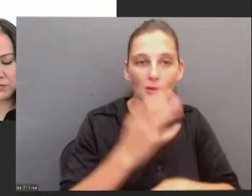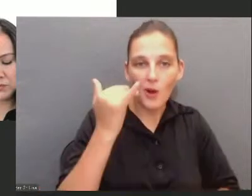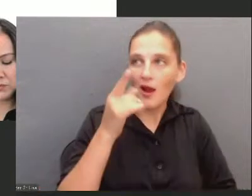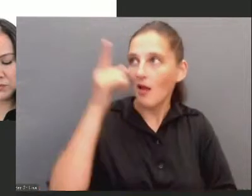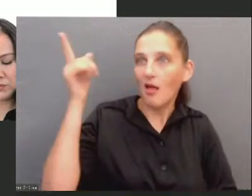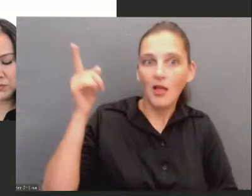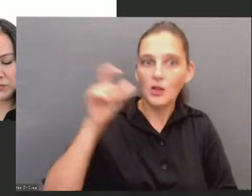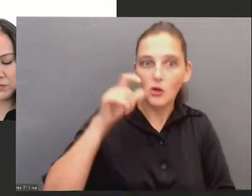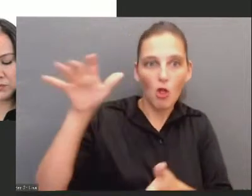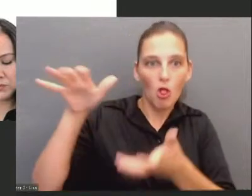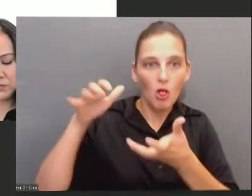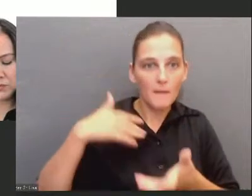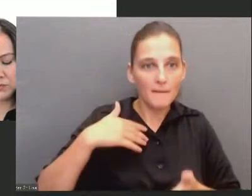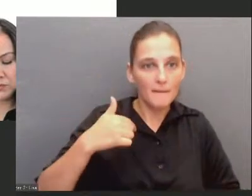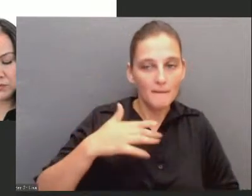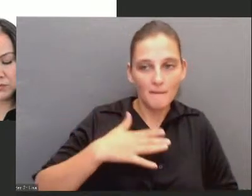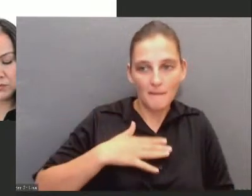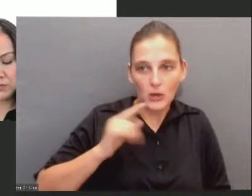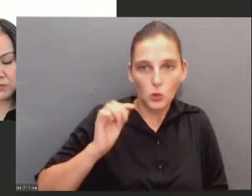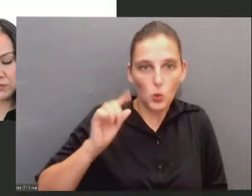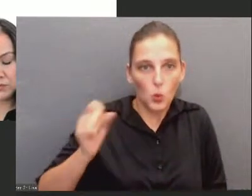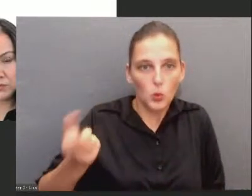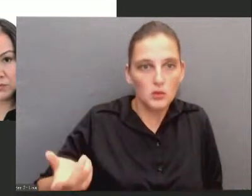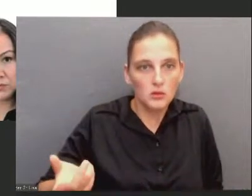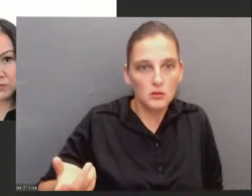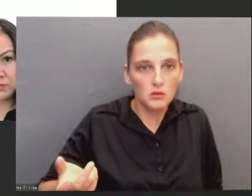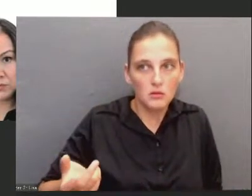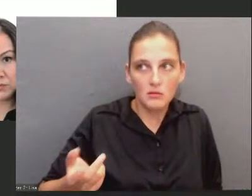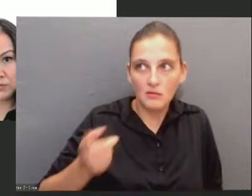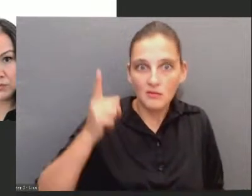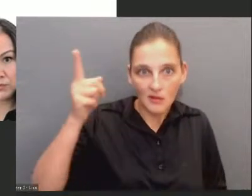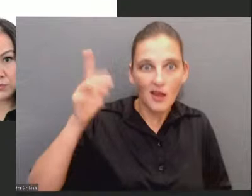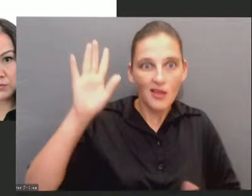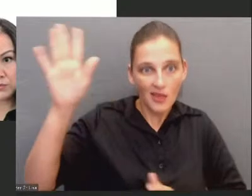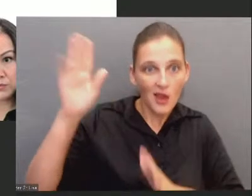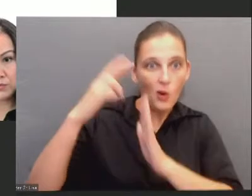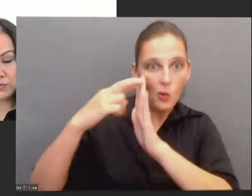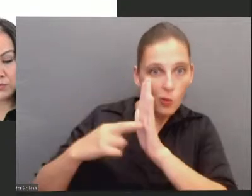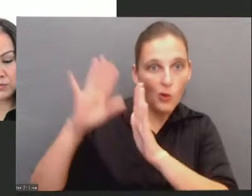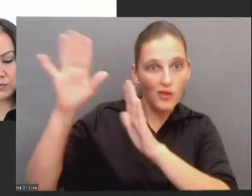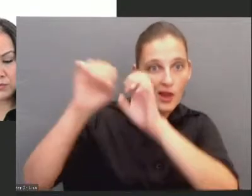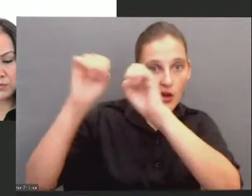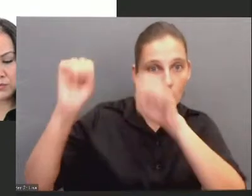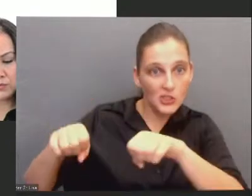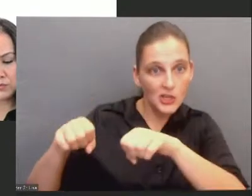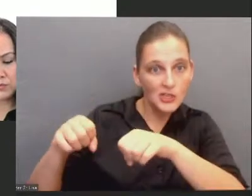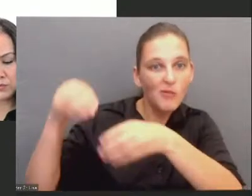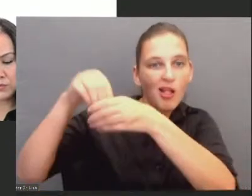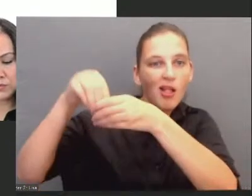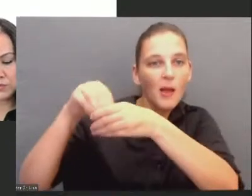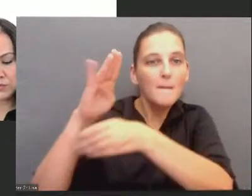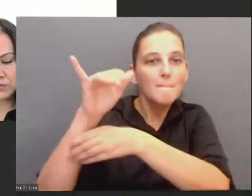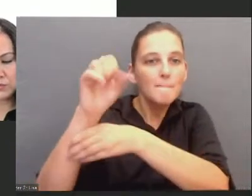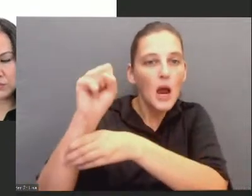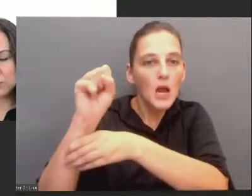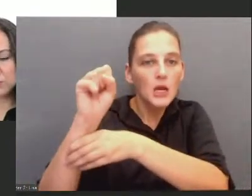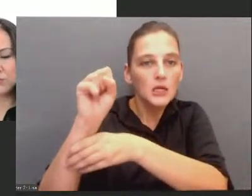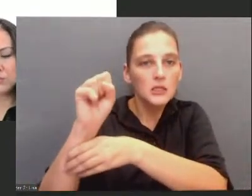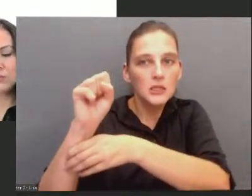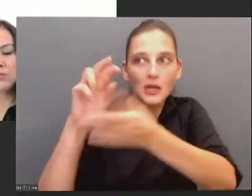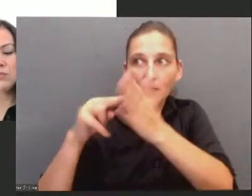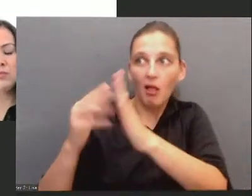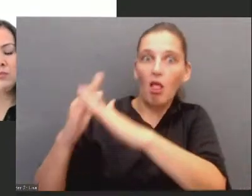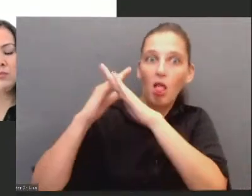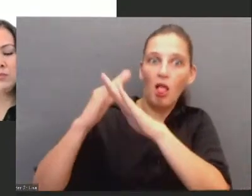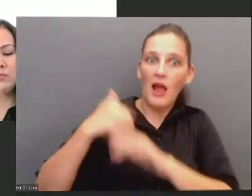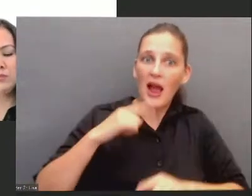There are biases embedded that are keeping me from doing my job to the best of my ability, and that is intolerable.